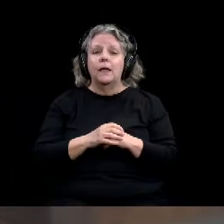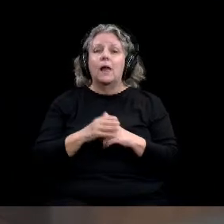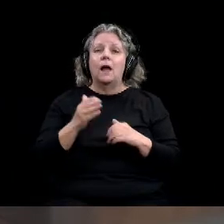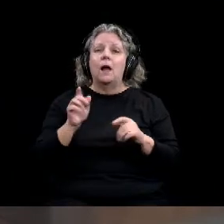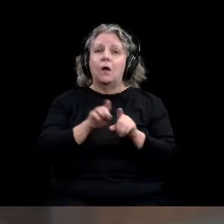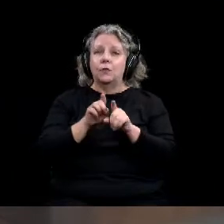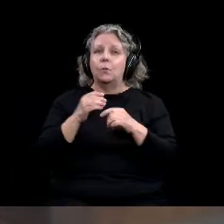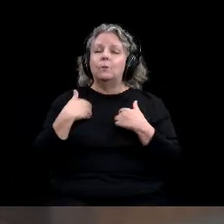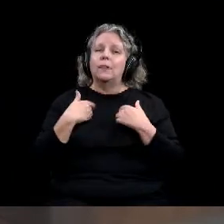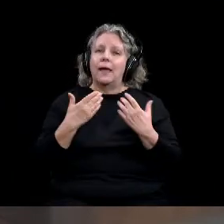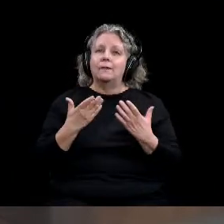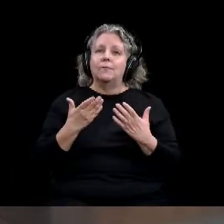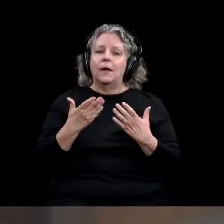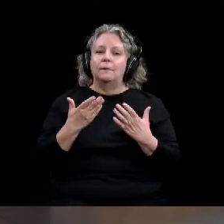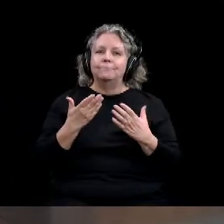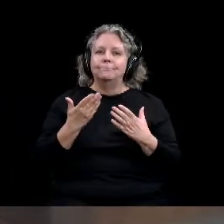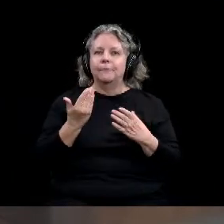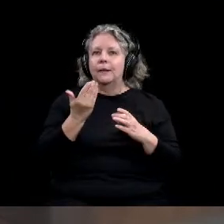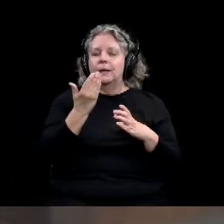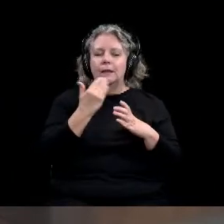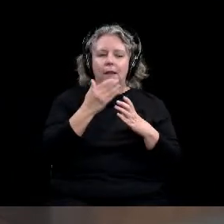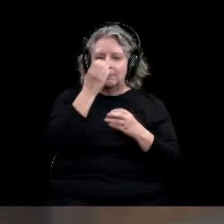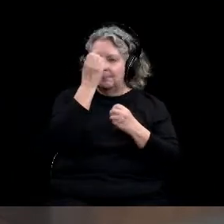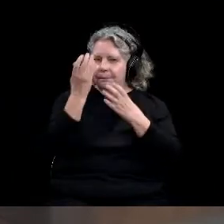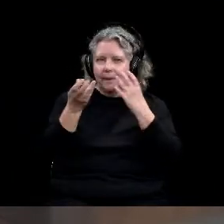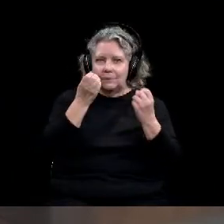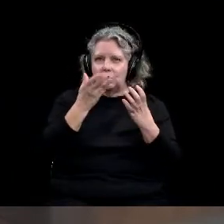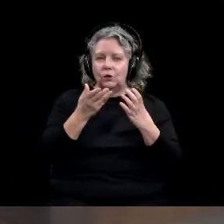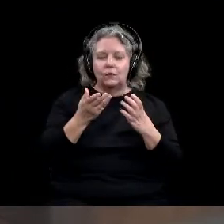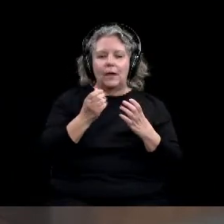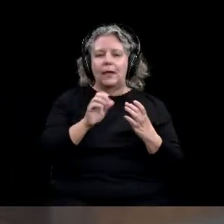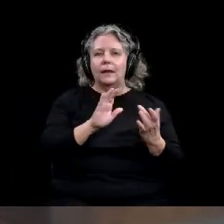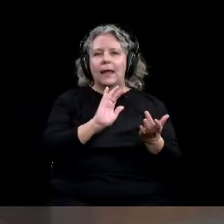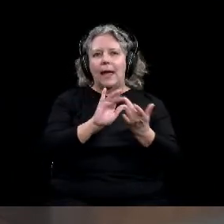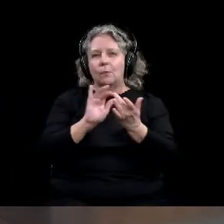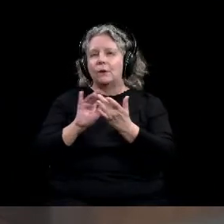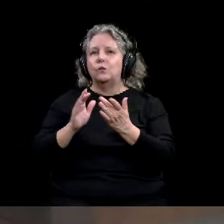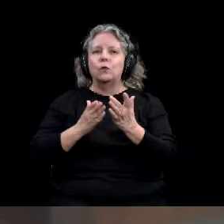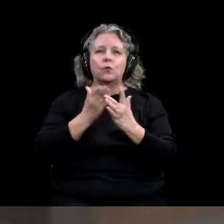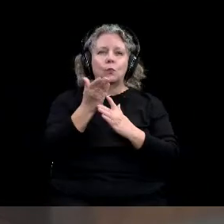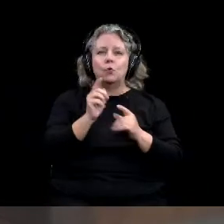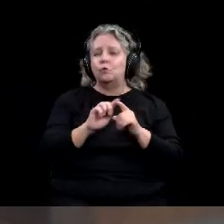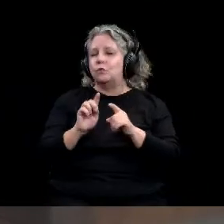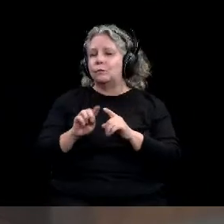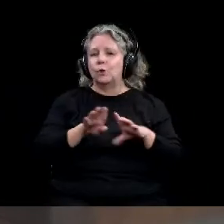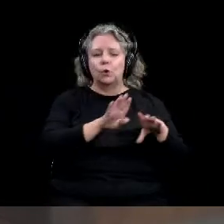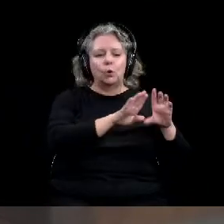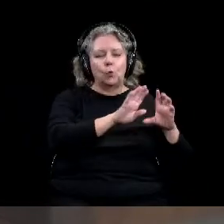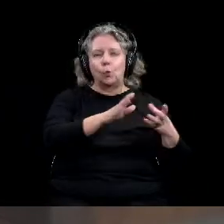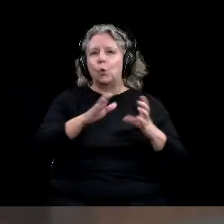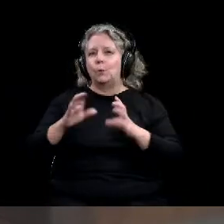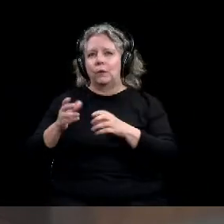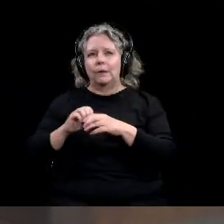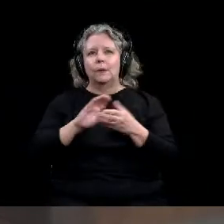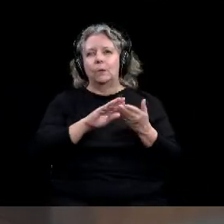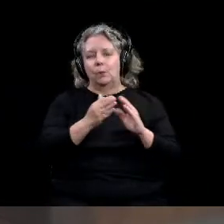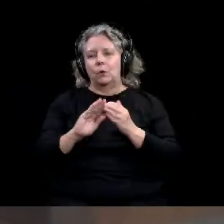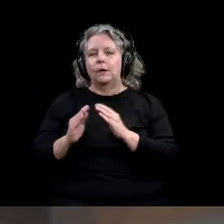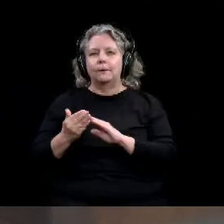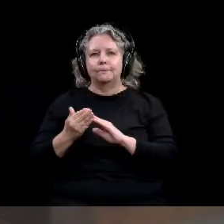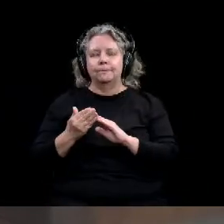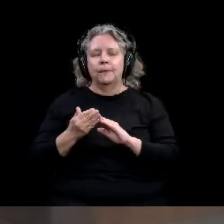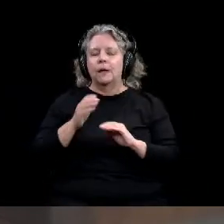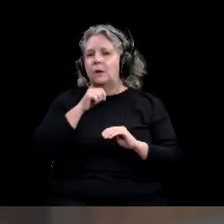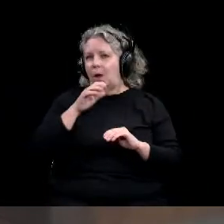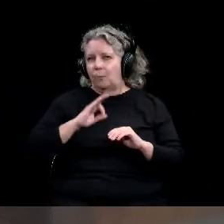faith communities, local businesses, grassroots organizers, and other nonprofits, with a focus on ensuring vulnerable populations are given a fair